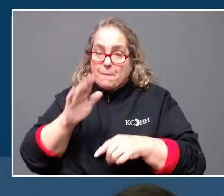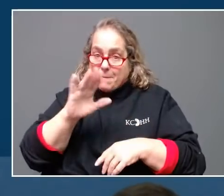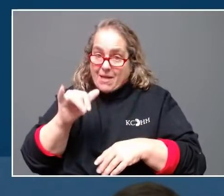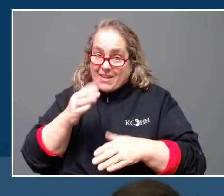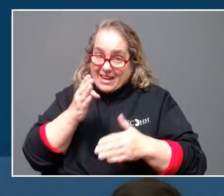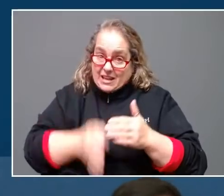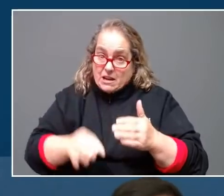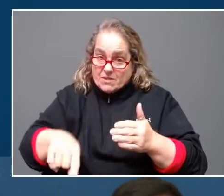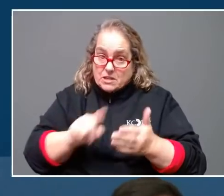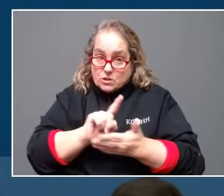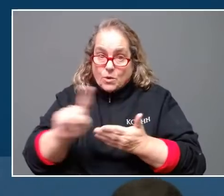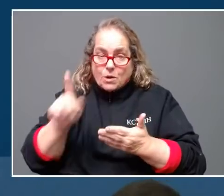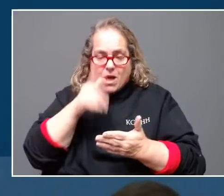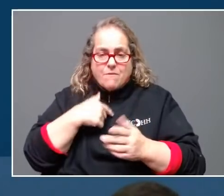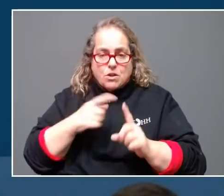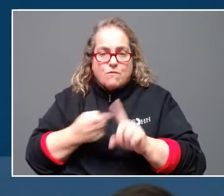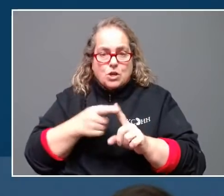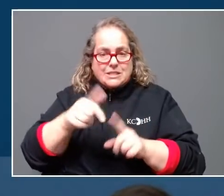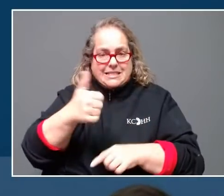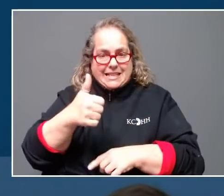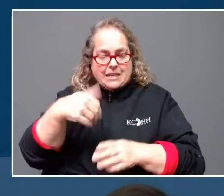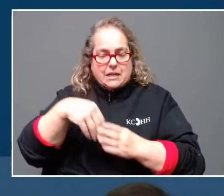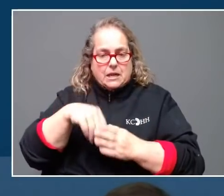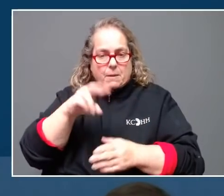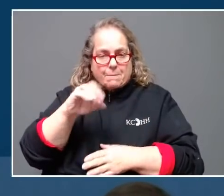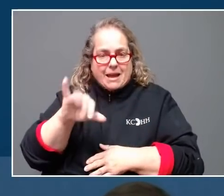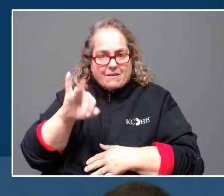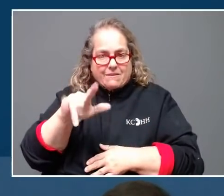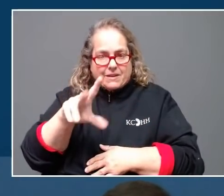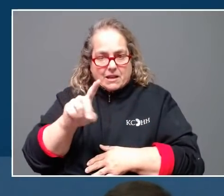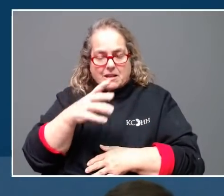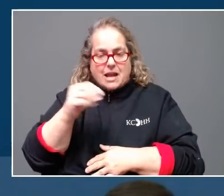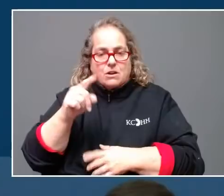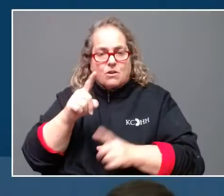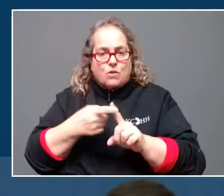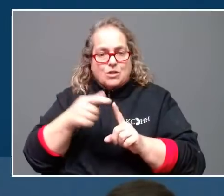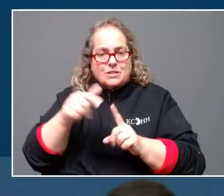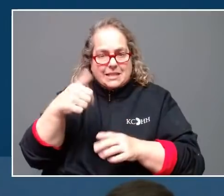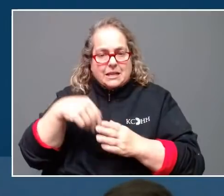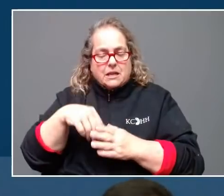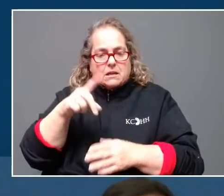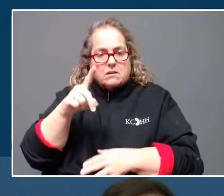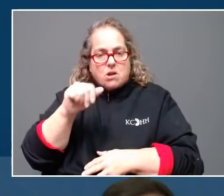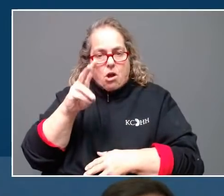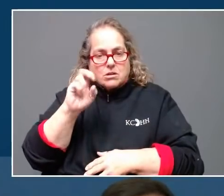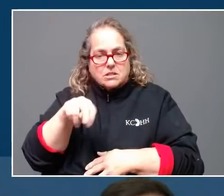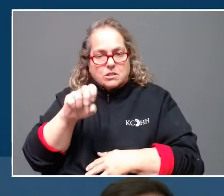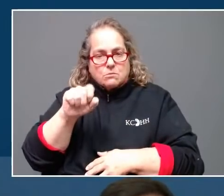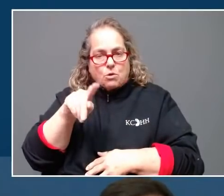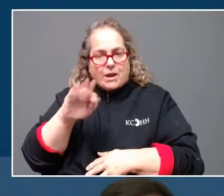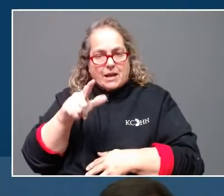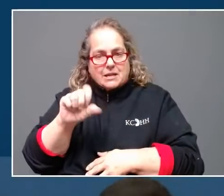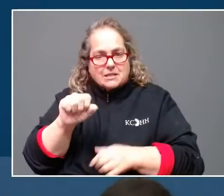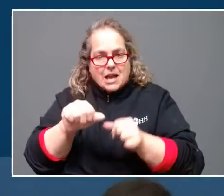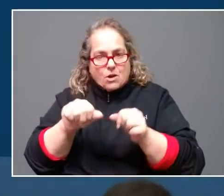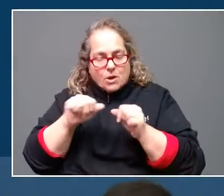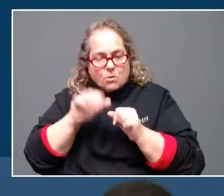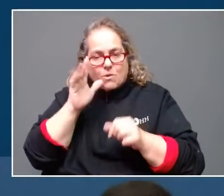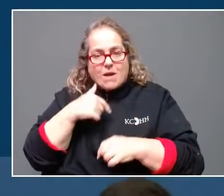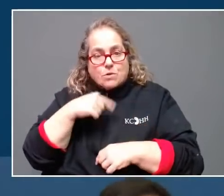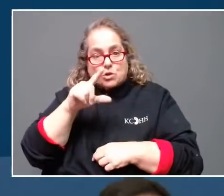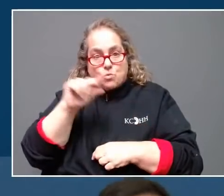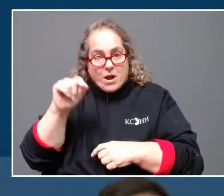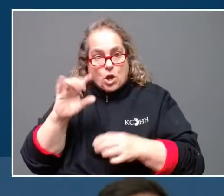first 10 travel trailers in Mayfield and the first 10 in the Dawson Springs area. That'll mean we'll have 20 hooked up, ready